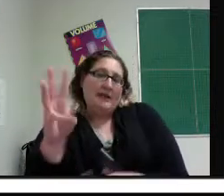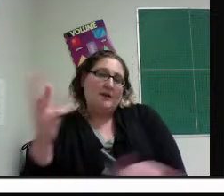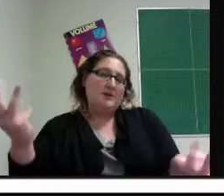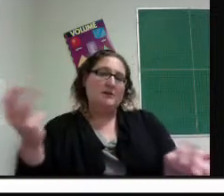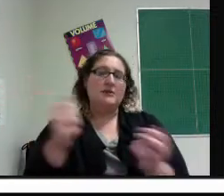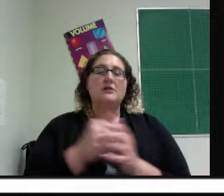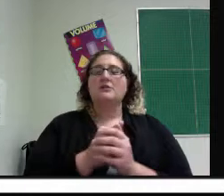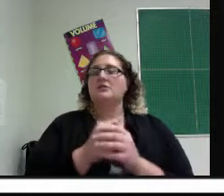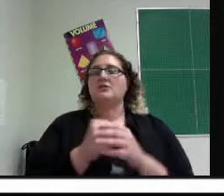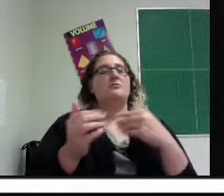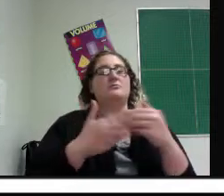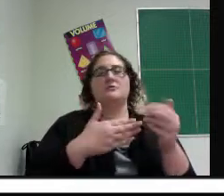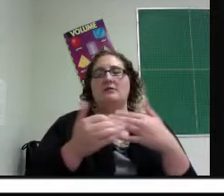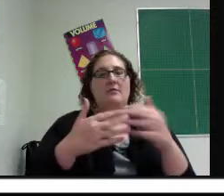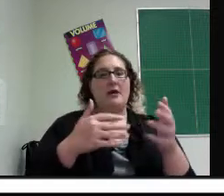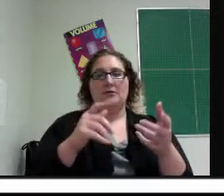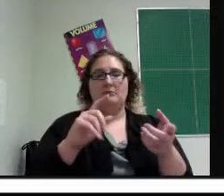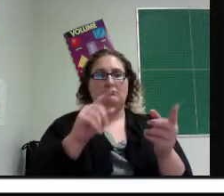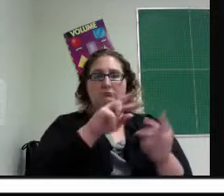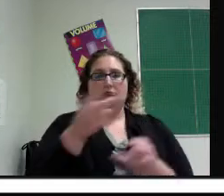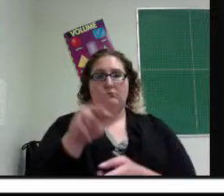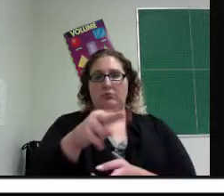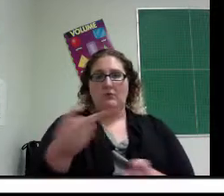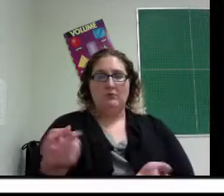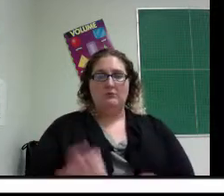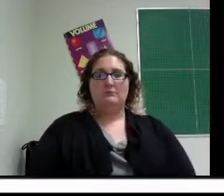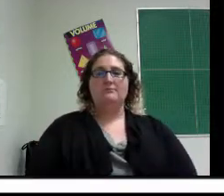So the order doesn't matter.